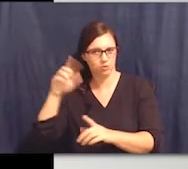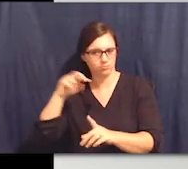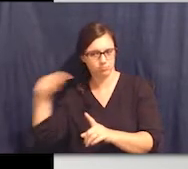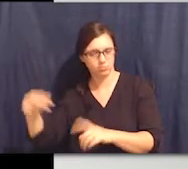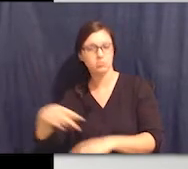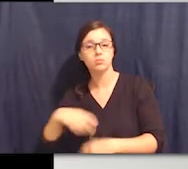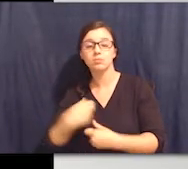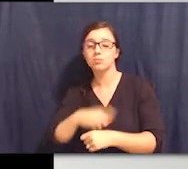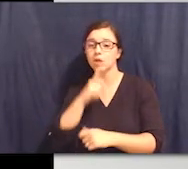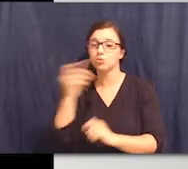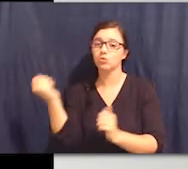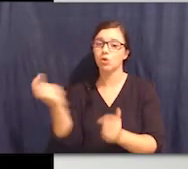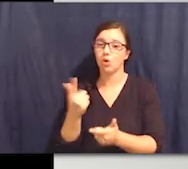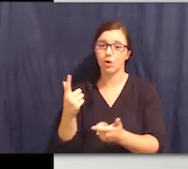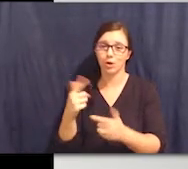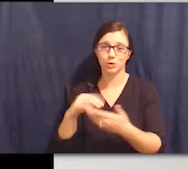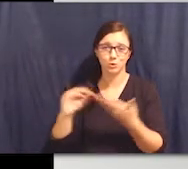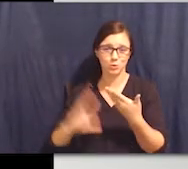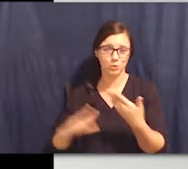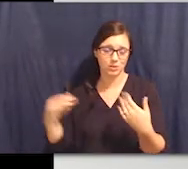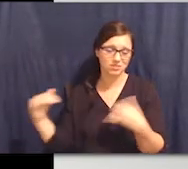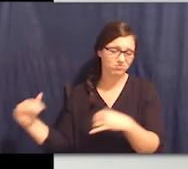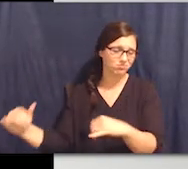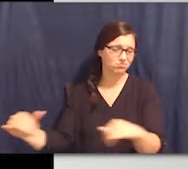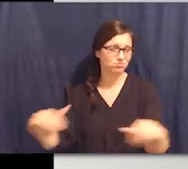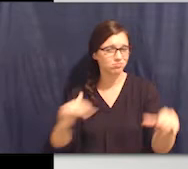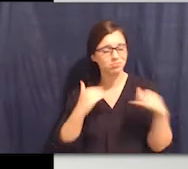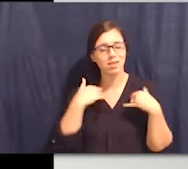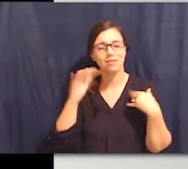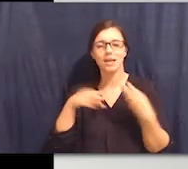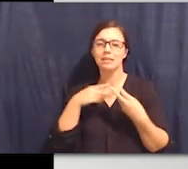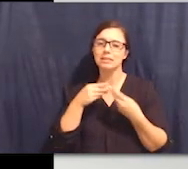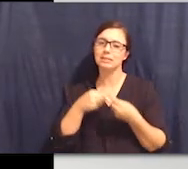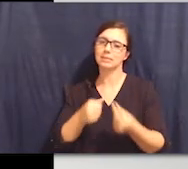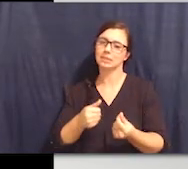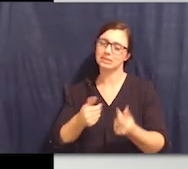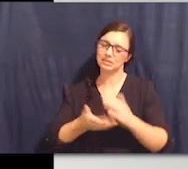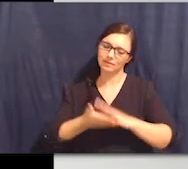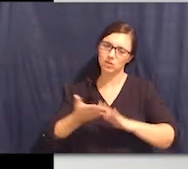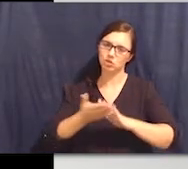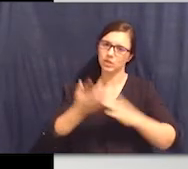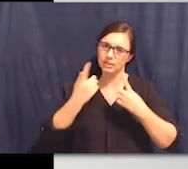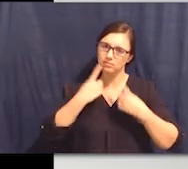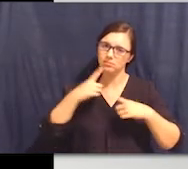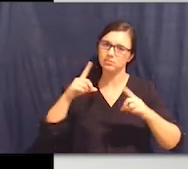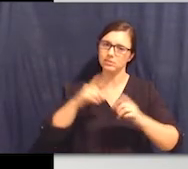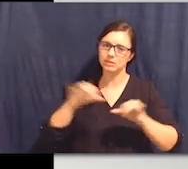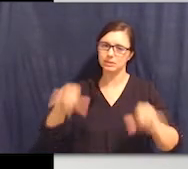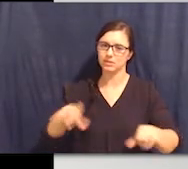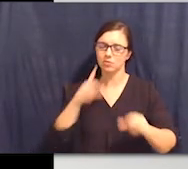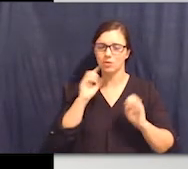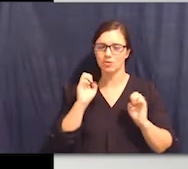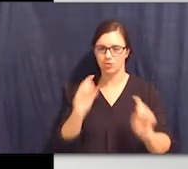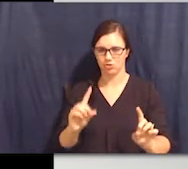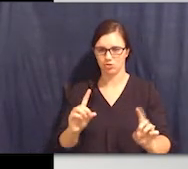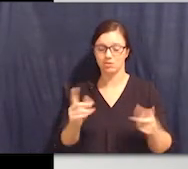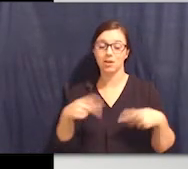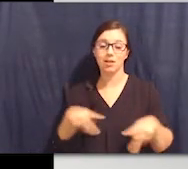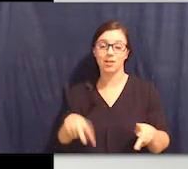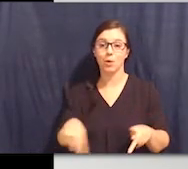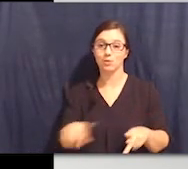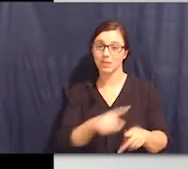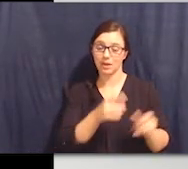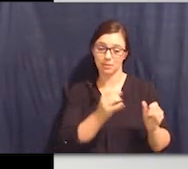that all students have that seamless, efficient system of education that allows them